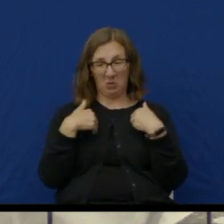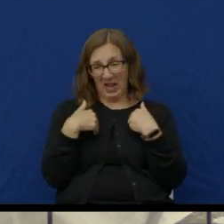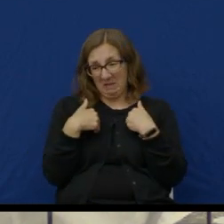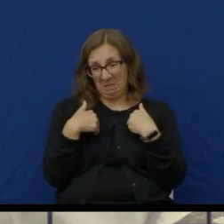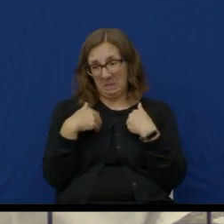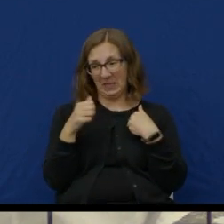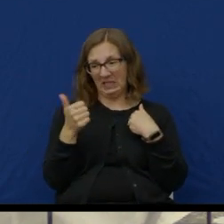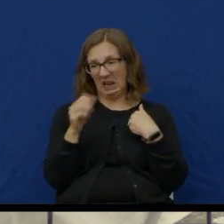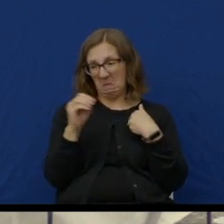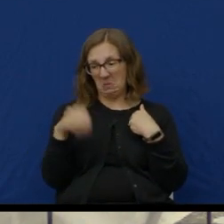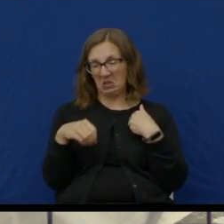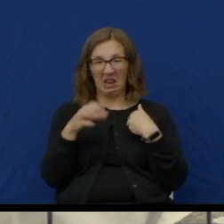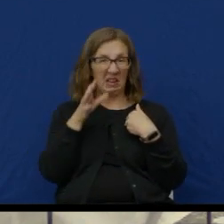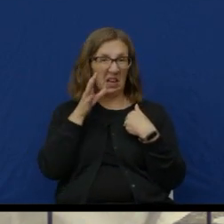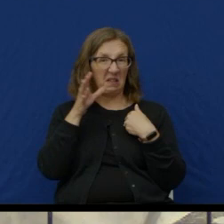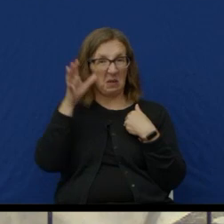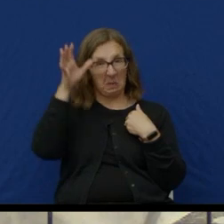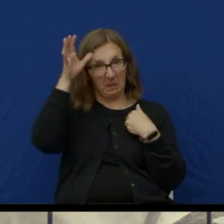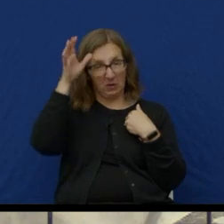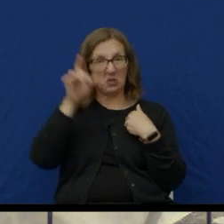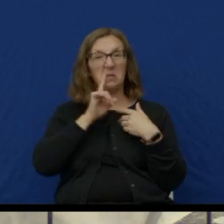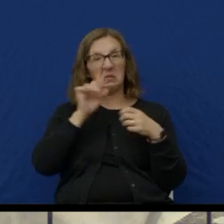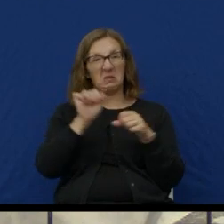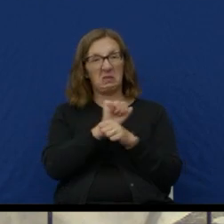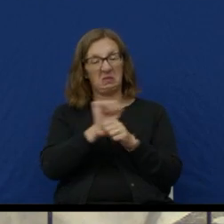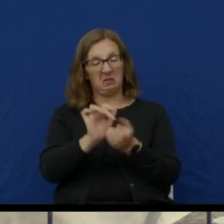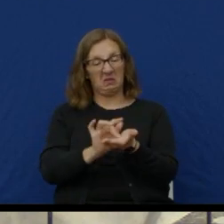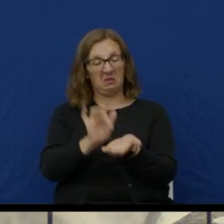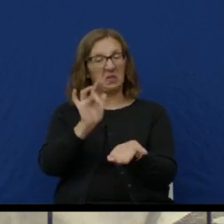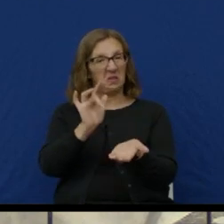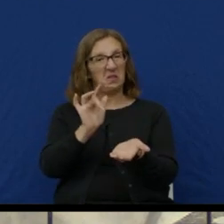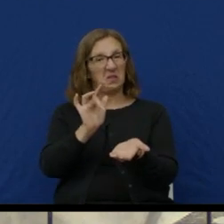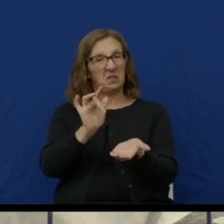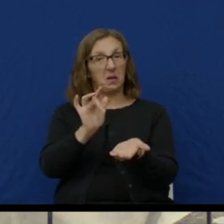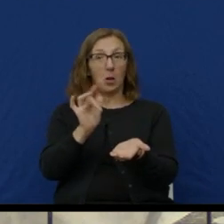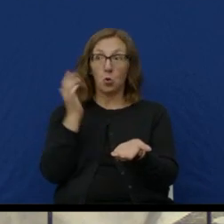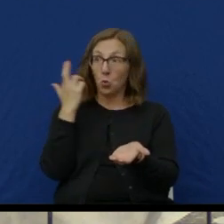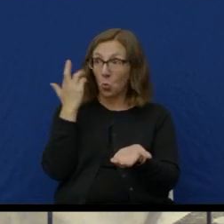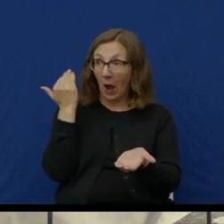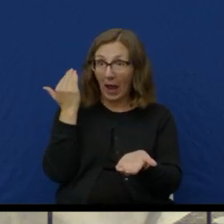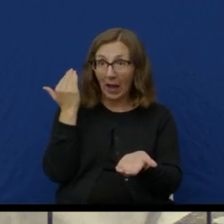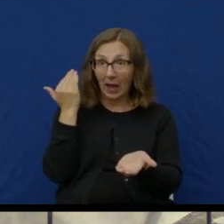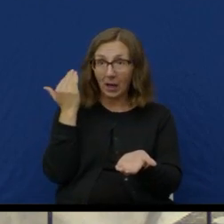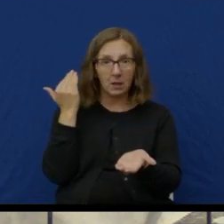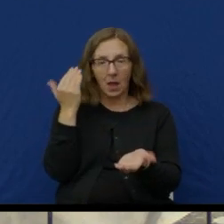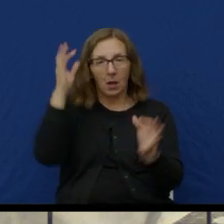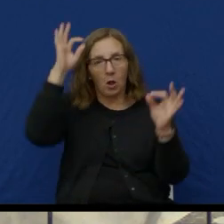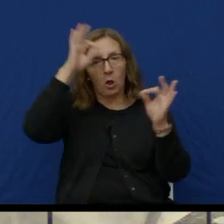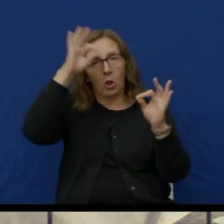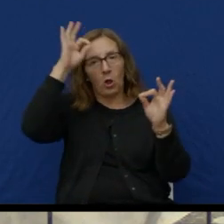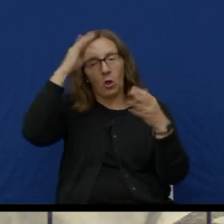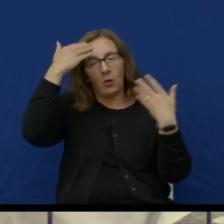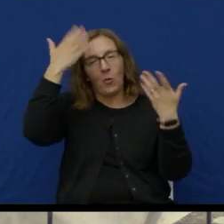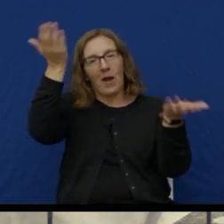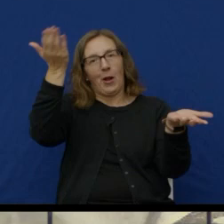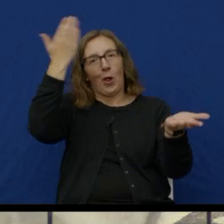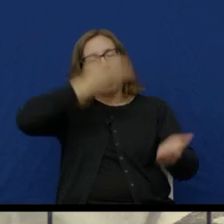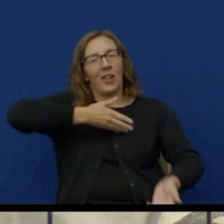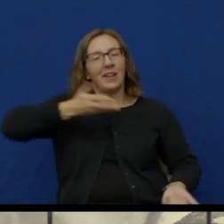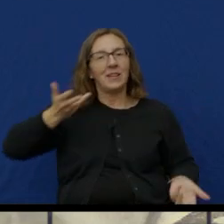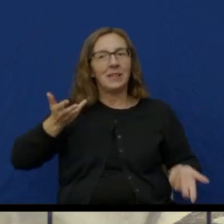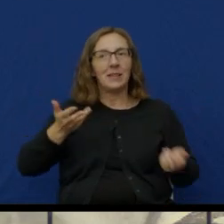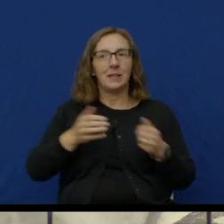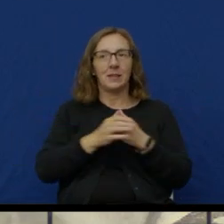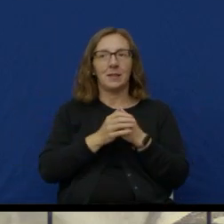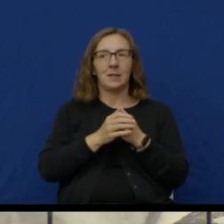of the parents actually taking advantage of that. And I think a lot of that had to do with not being aware. And also someone to